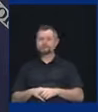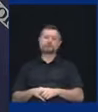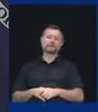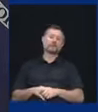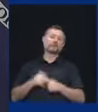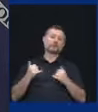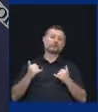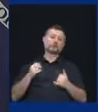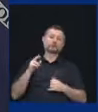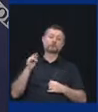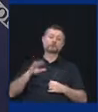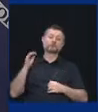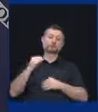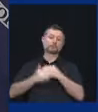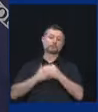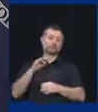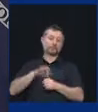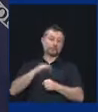mayor.